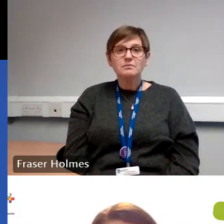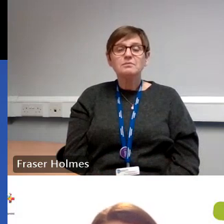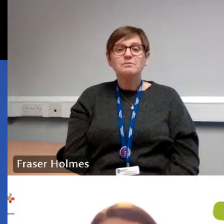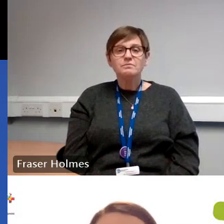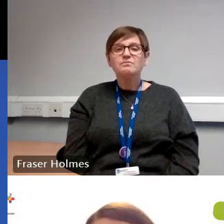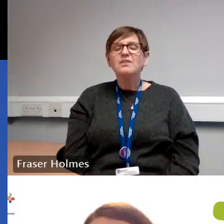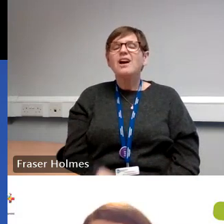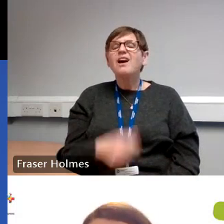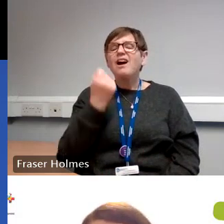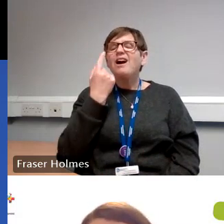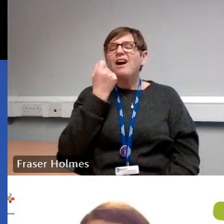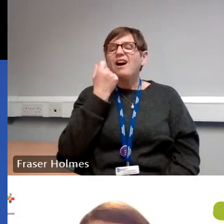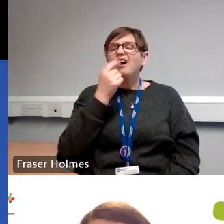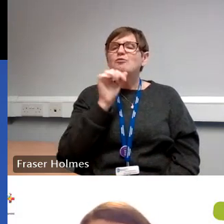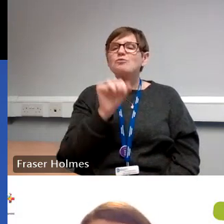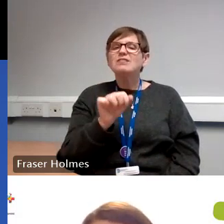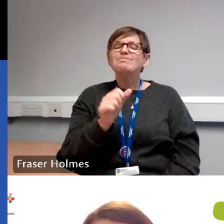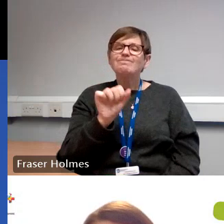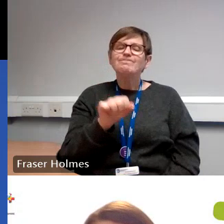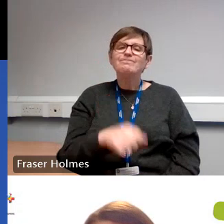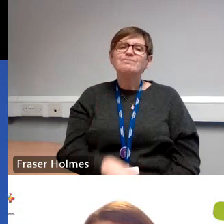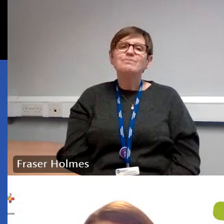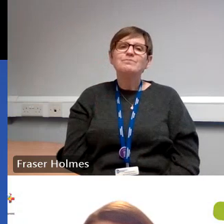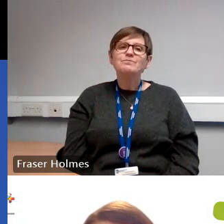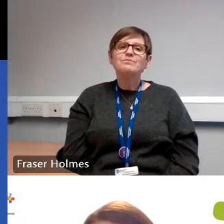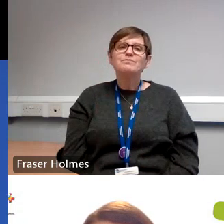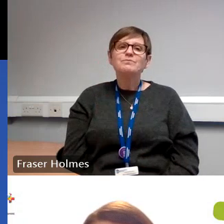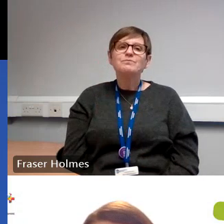Yeah, okay. Mm. Yeah.